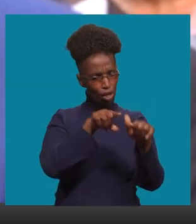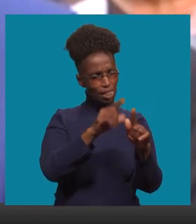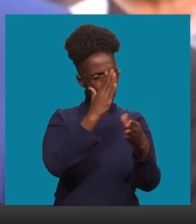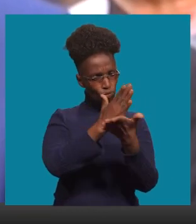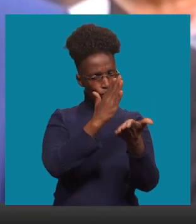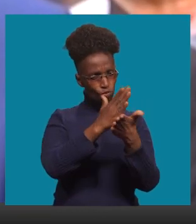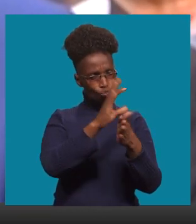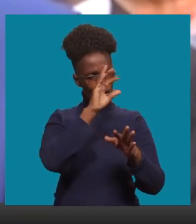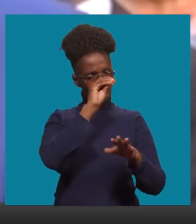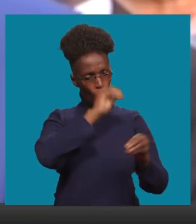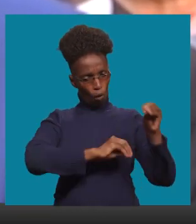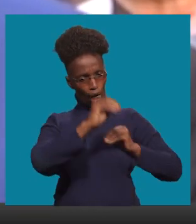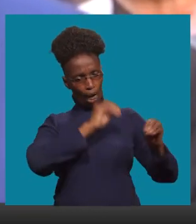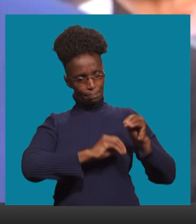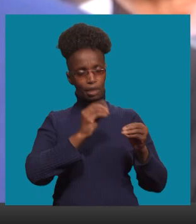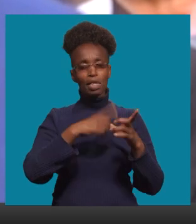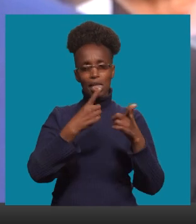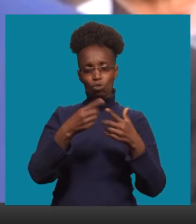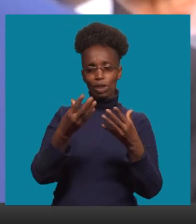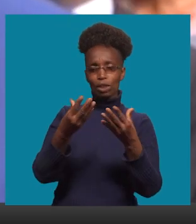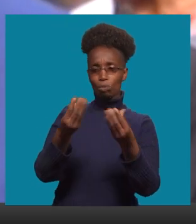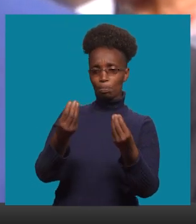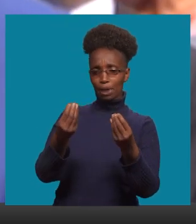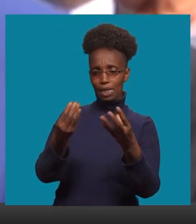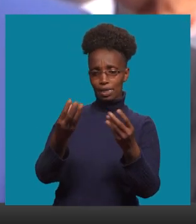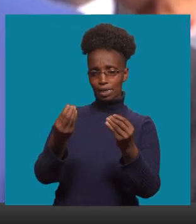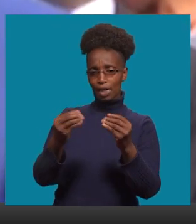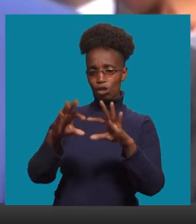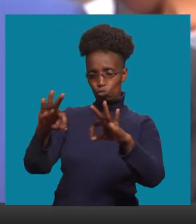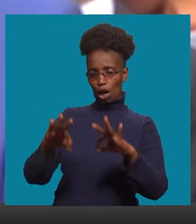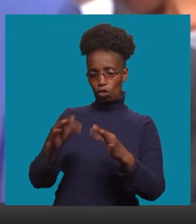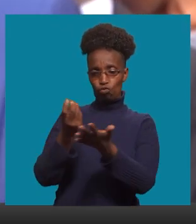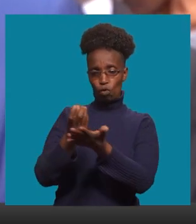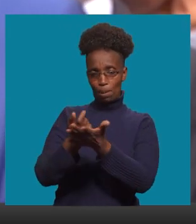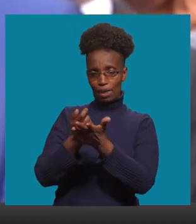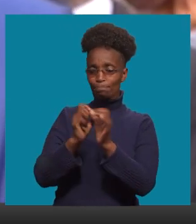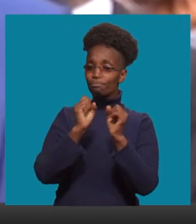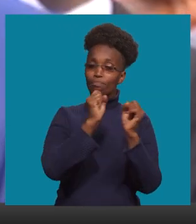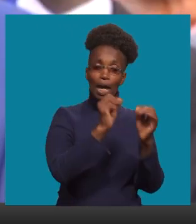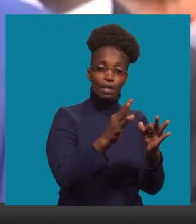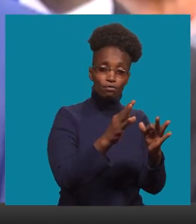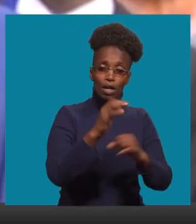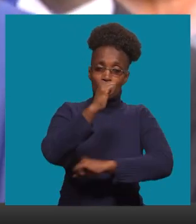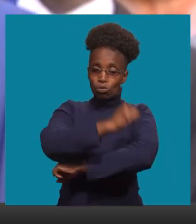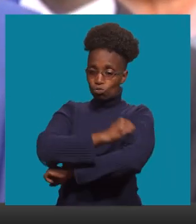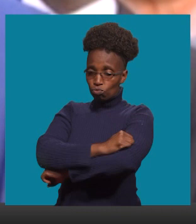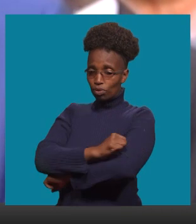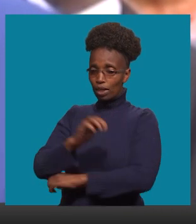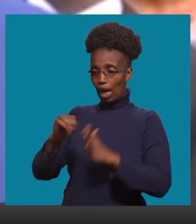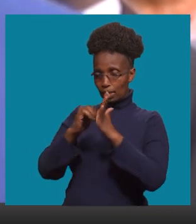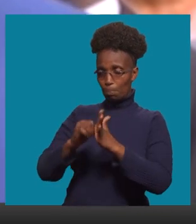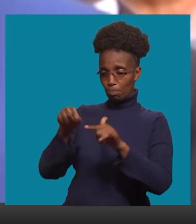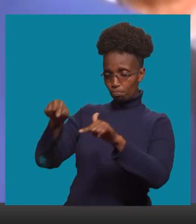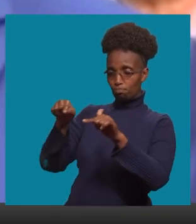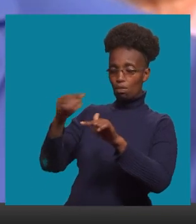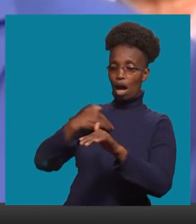corrupt then we shall be able to account for our money for example this school if this school has a 100